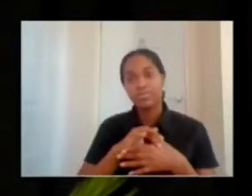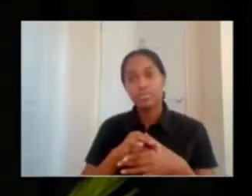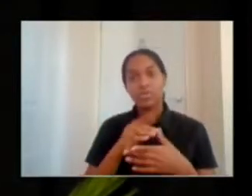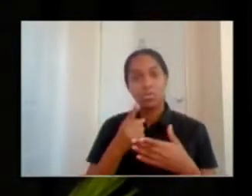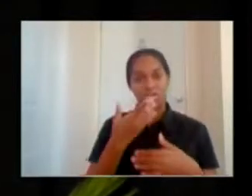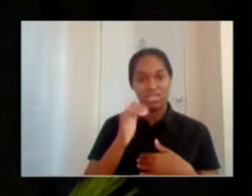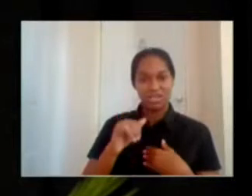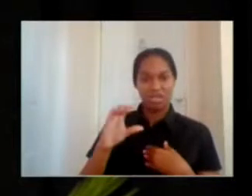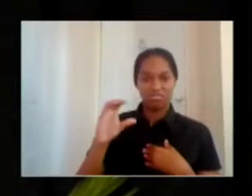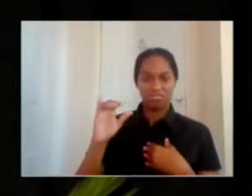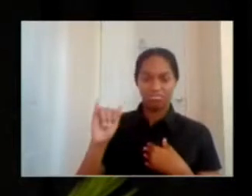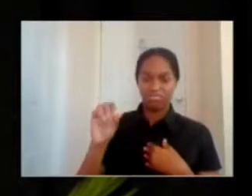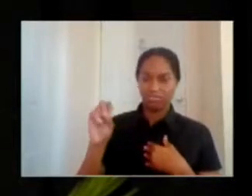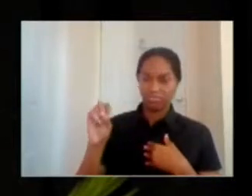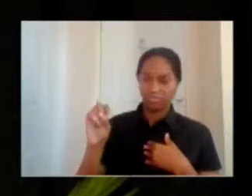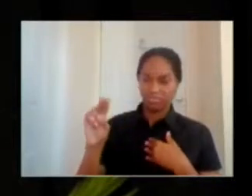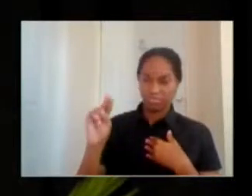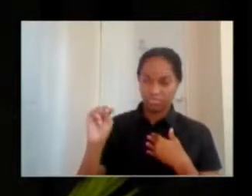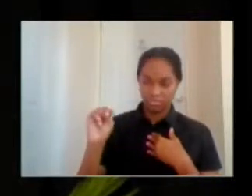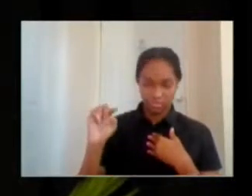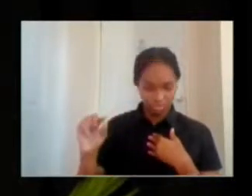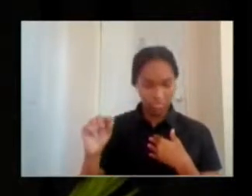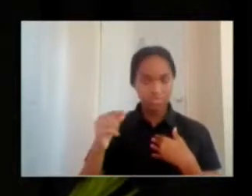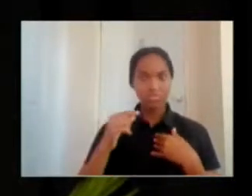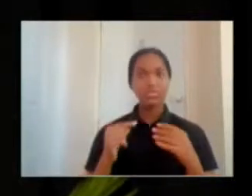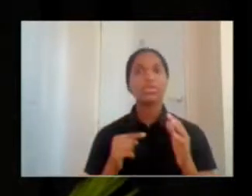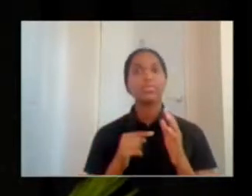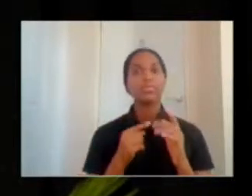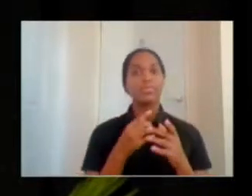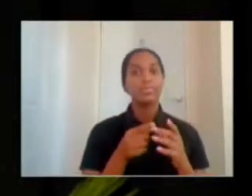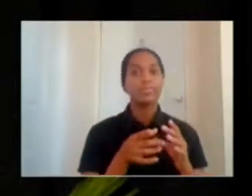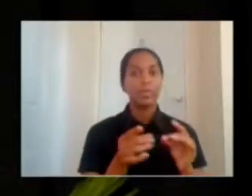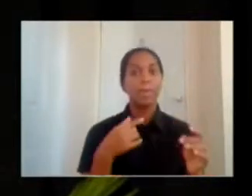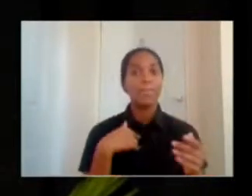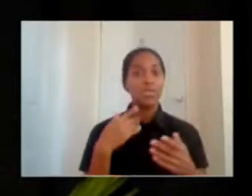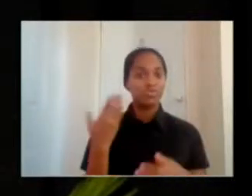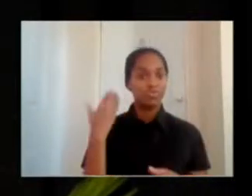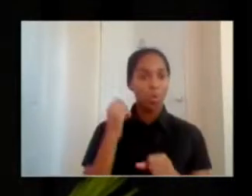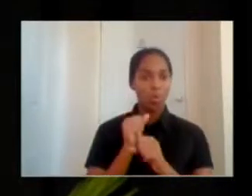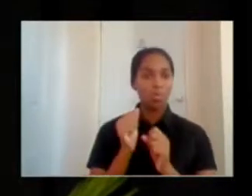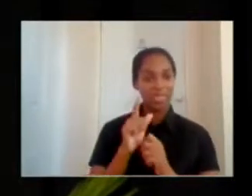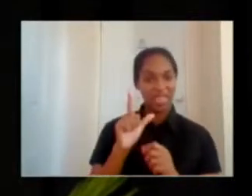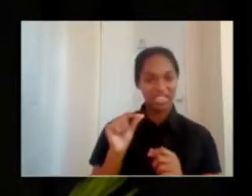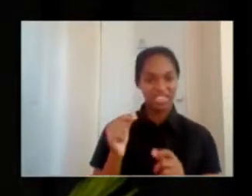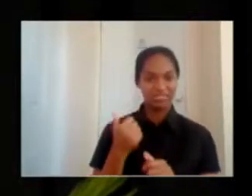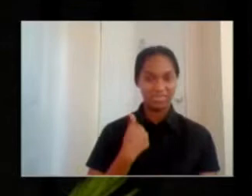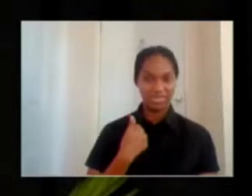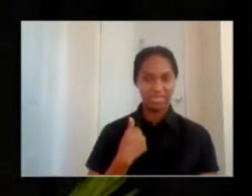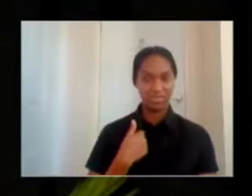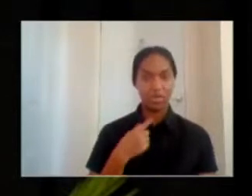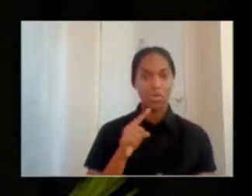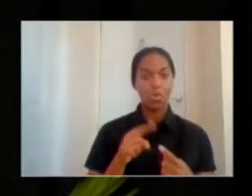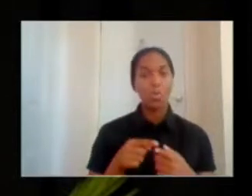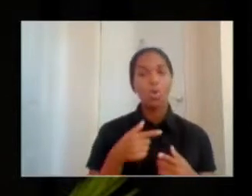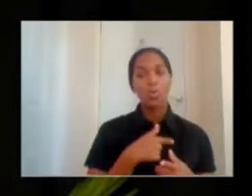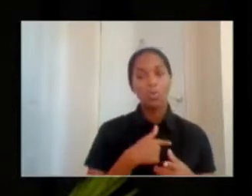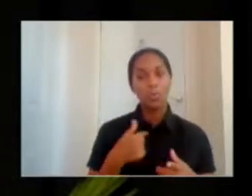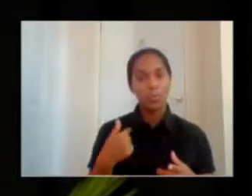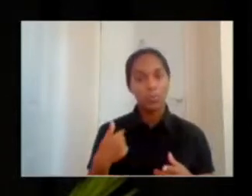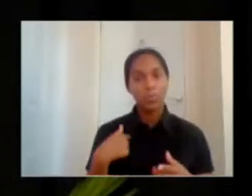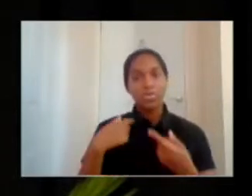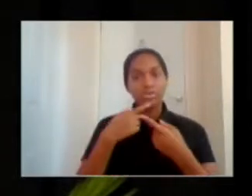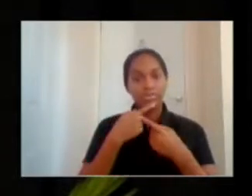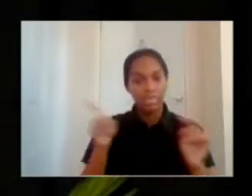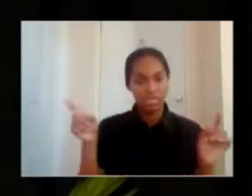is that, and I used to work with LG myself, is that when we are sort of evangelizing within our